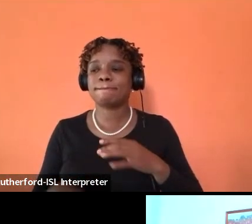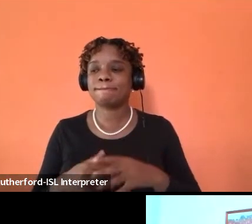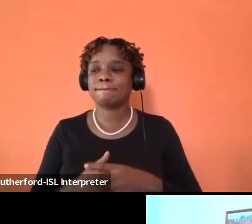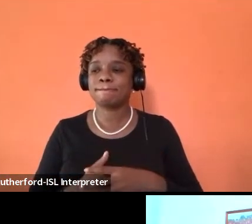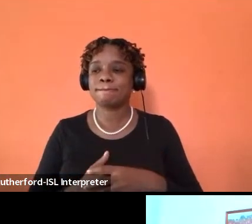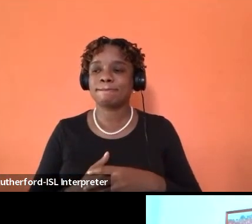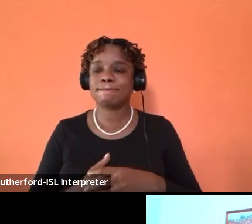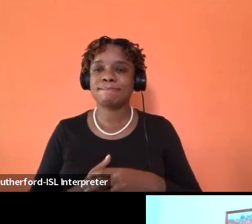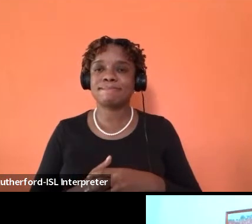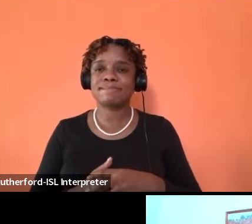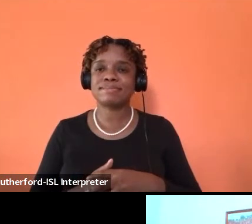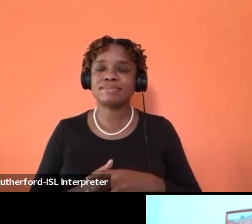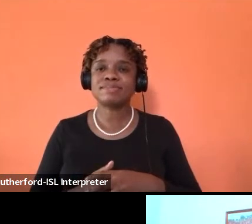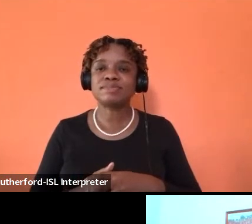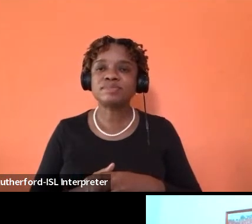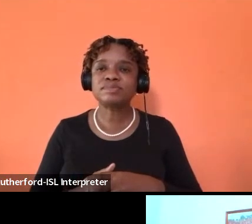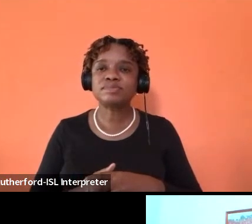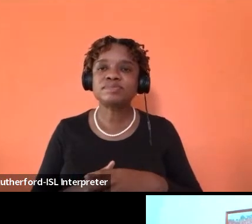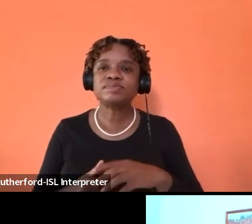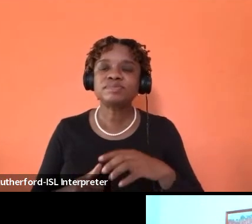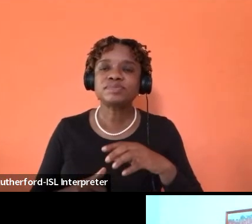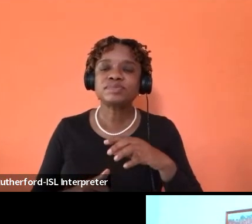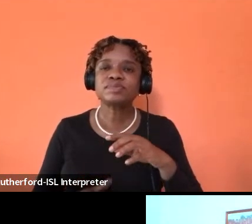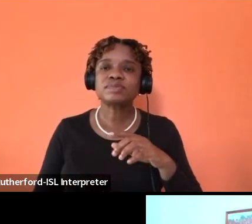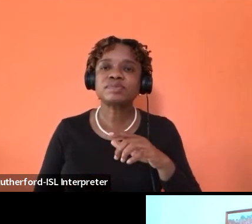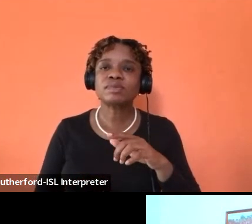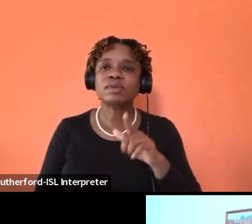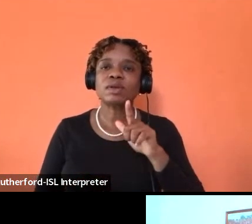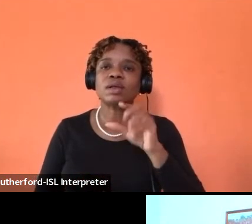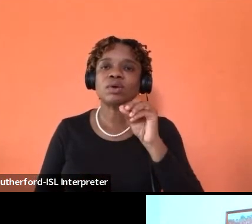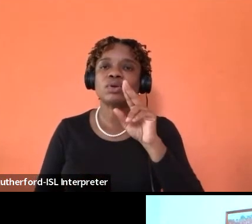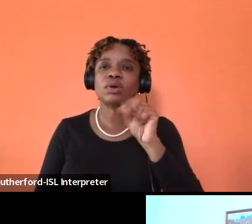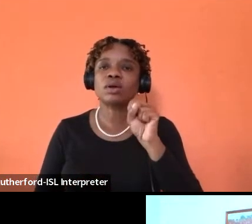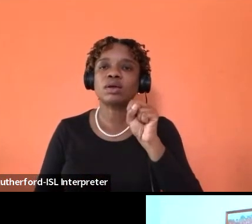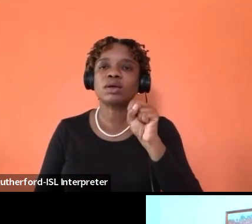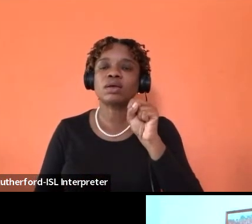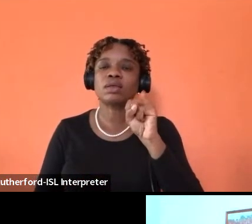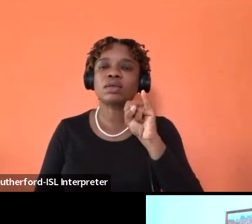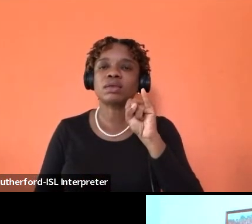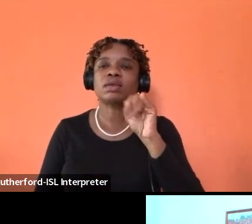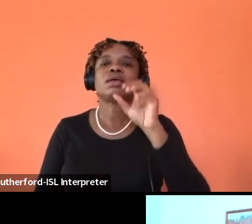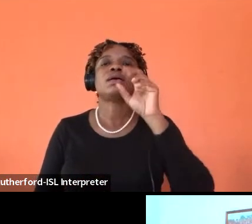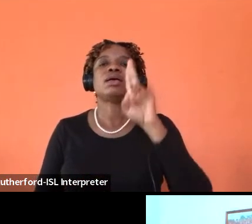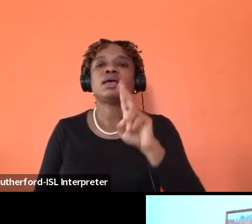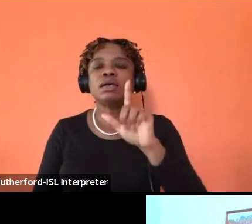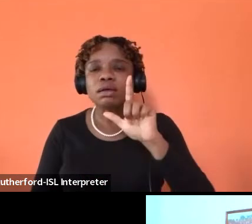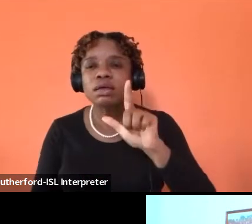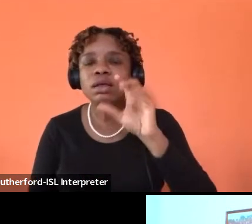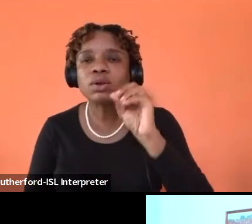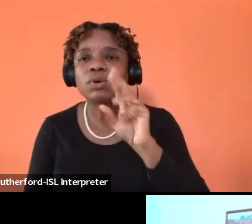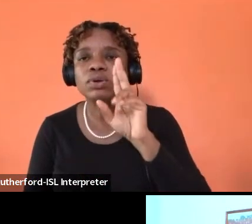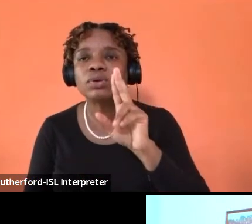this lady, Louise Swinton. She has her hand up, and that's it. Louise?